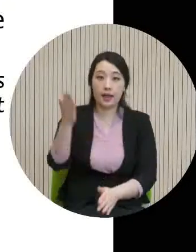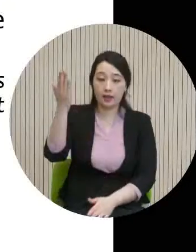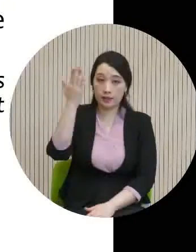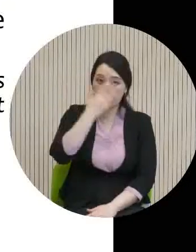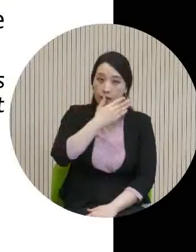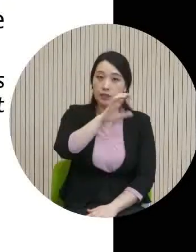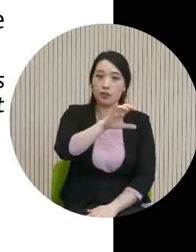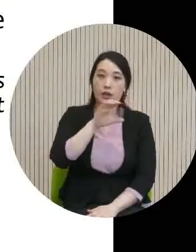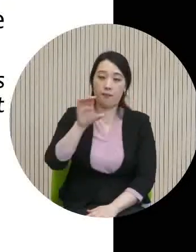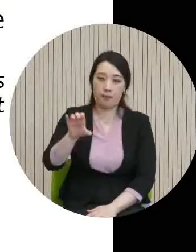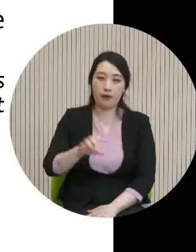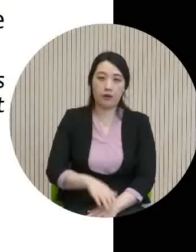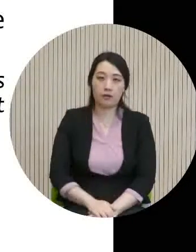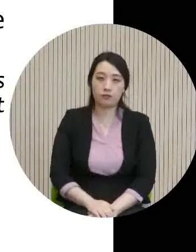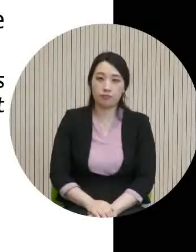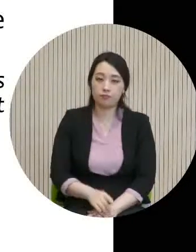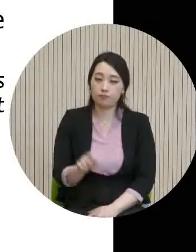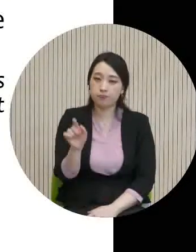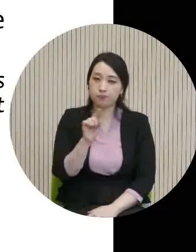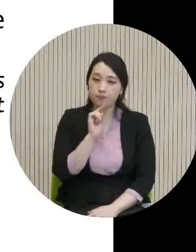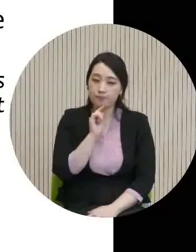locks.